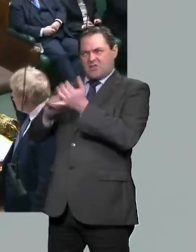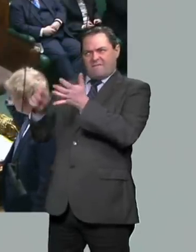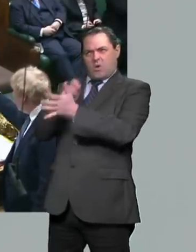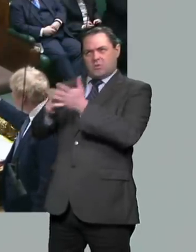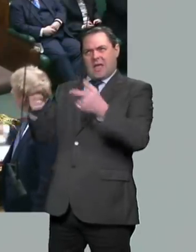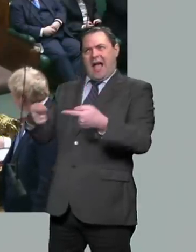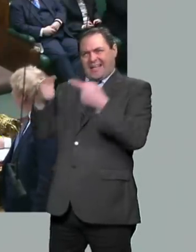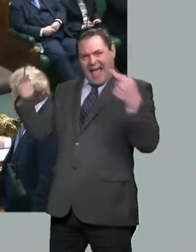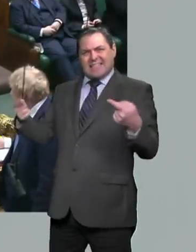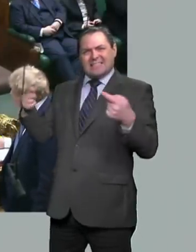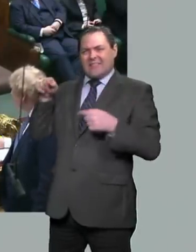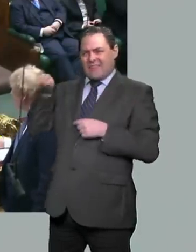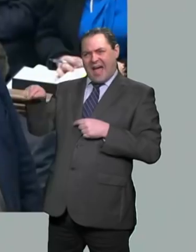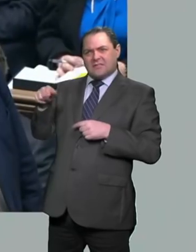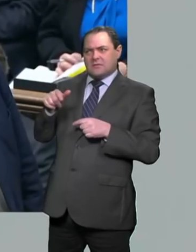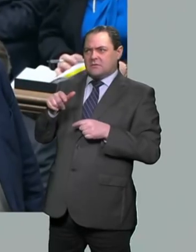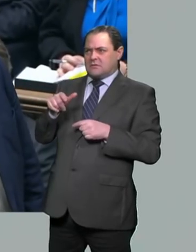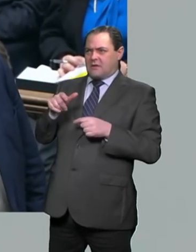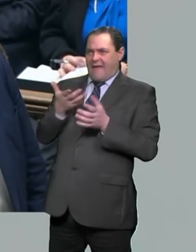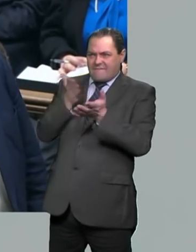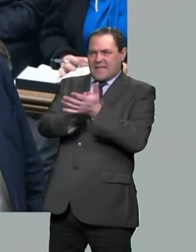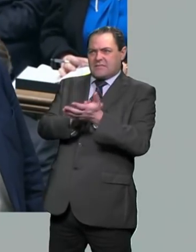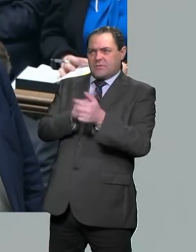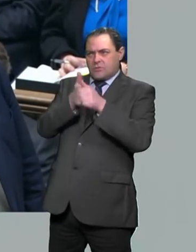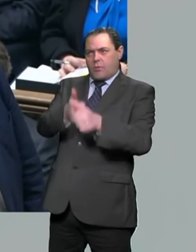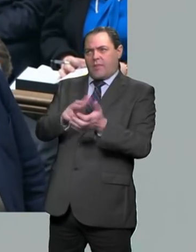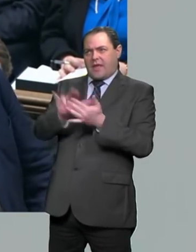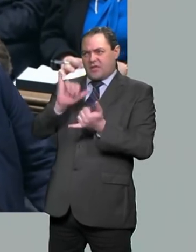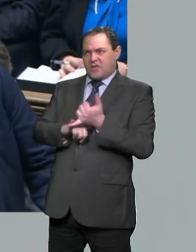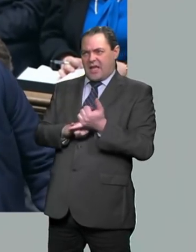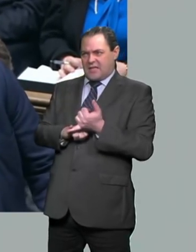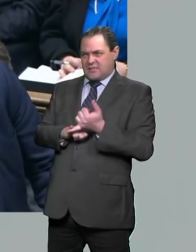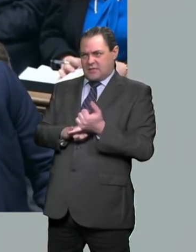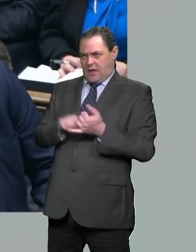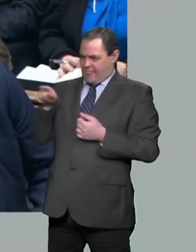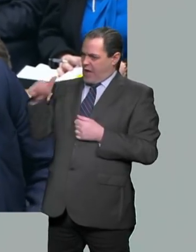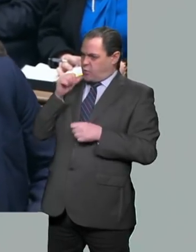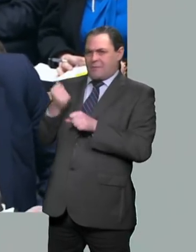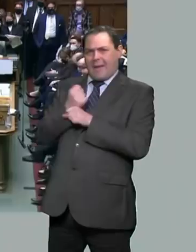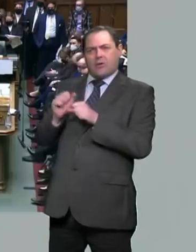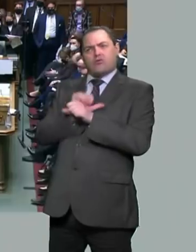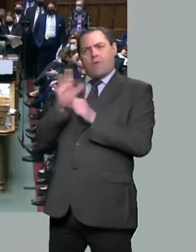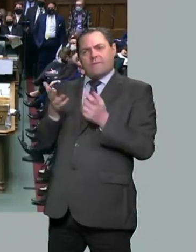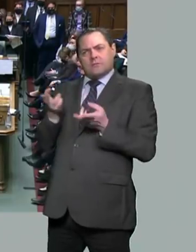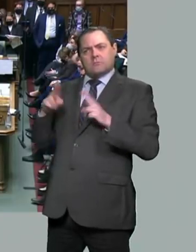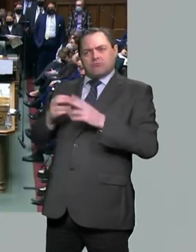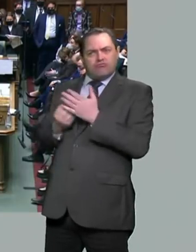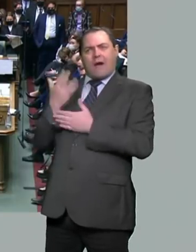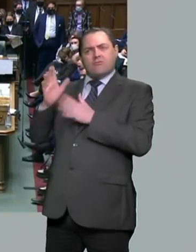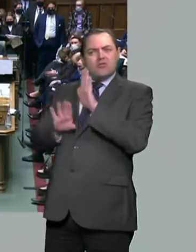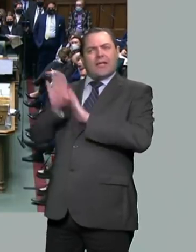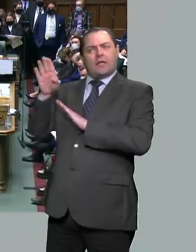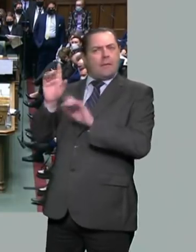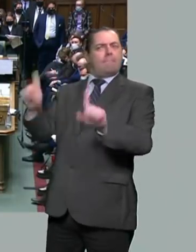those funds, voted against that investment, and they would have made our COVID recovery impossible. What? Keir